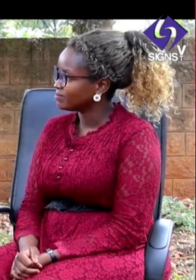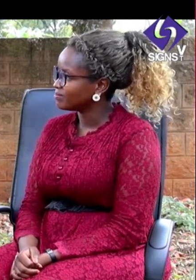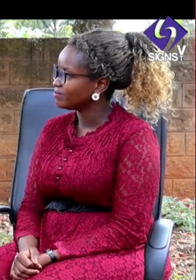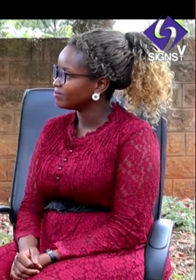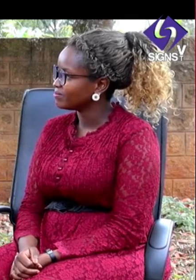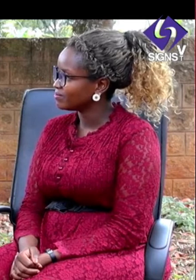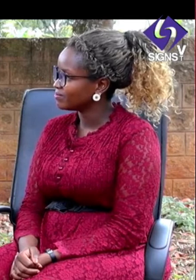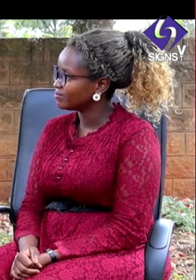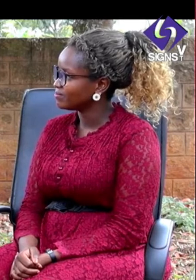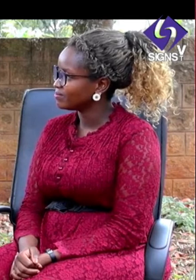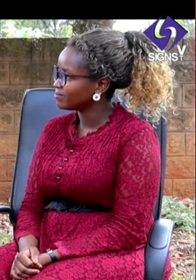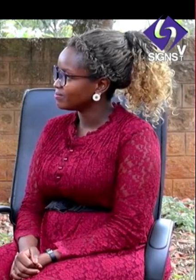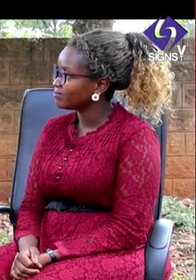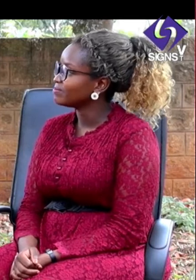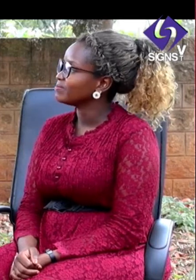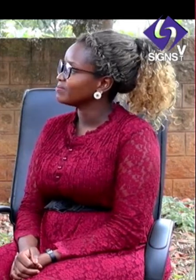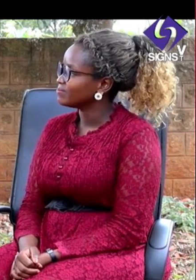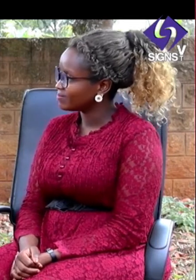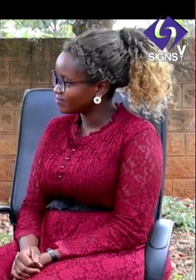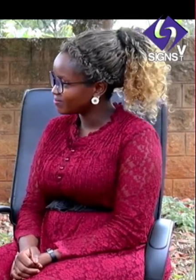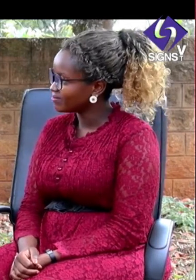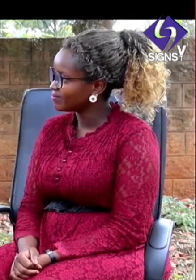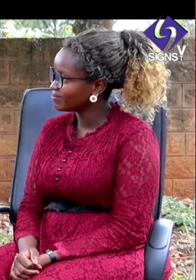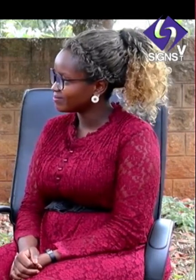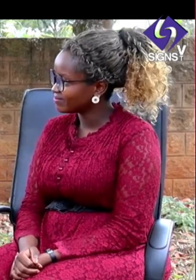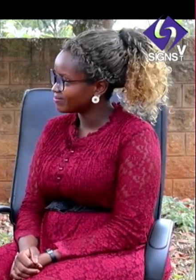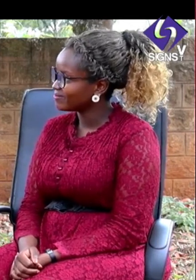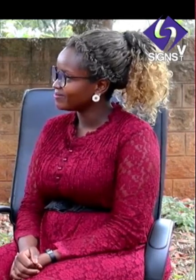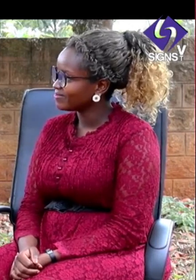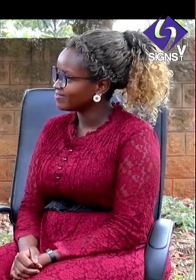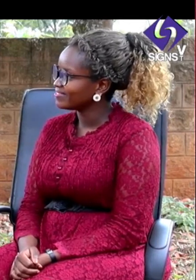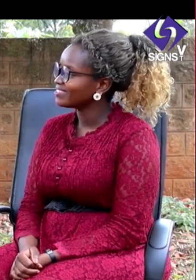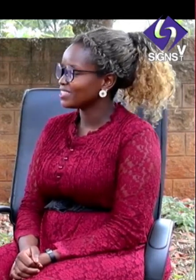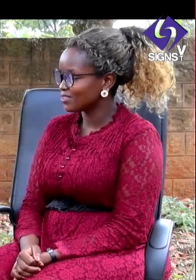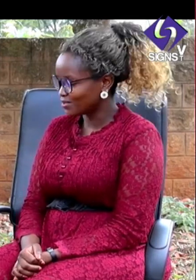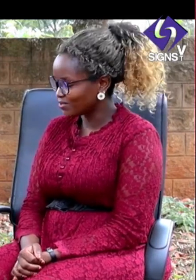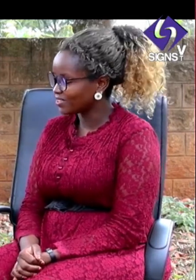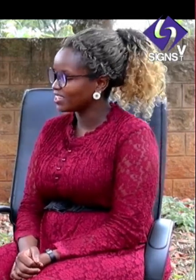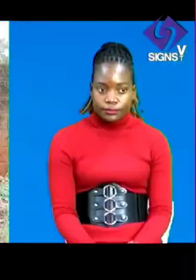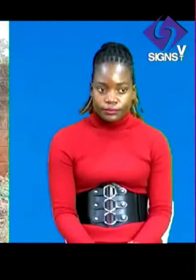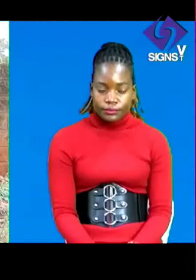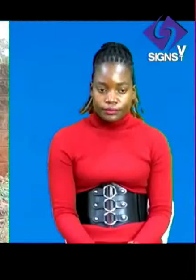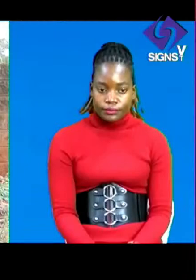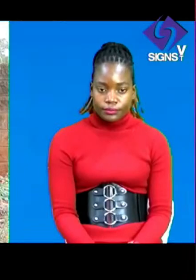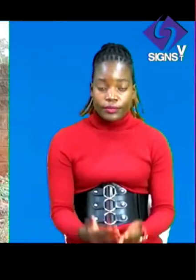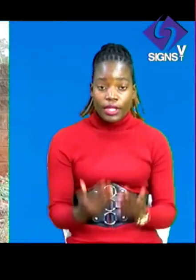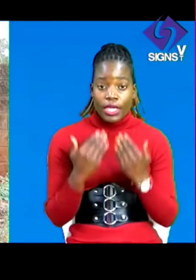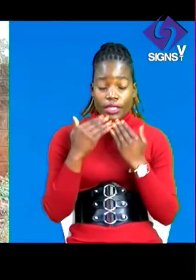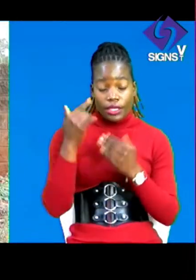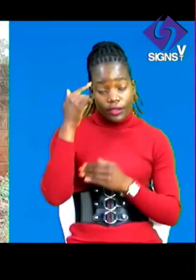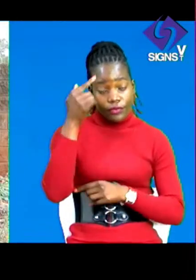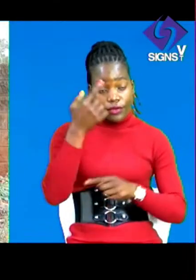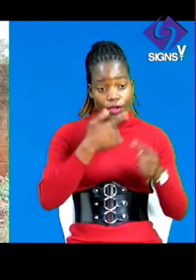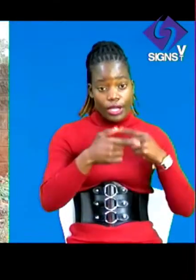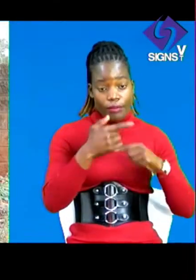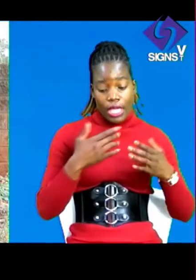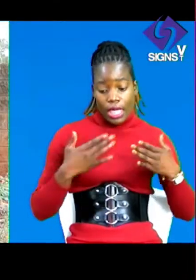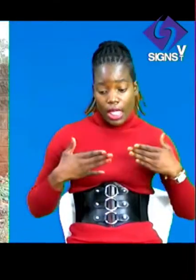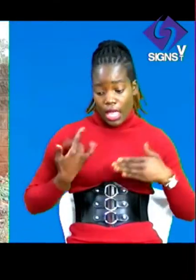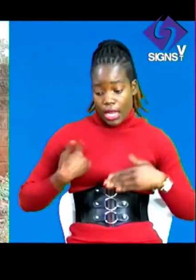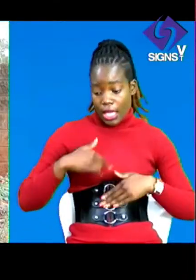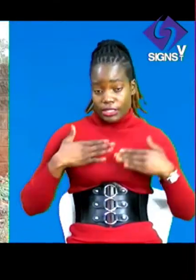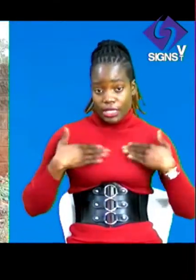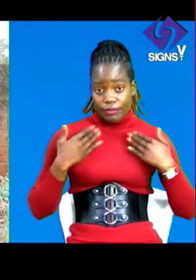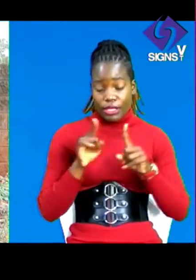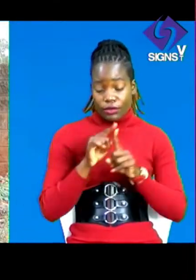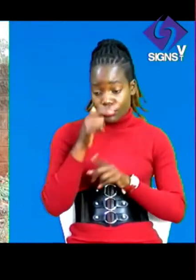more information is there. So thank you for watching, and thank you for inviting me. Thank you for coming, and we are very happy, and